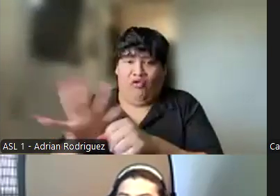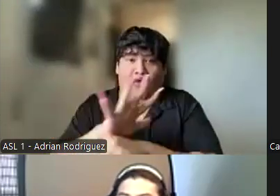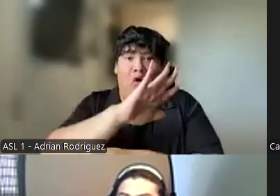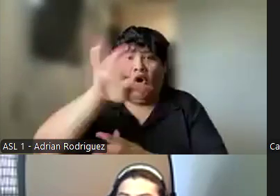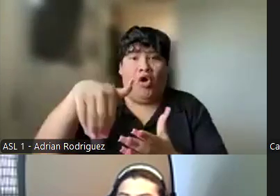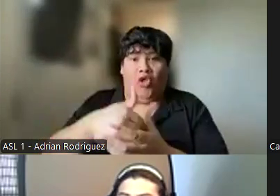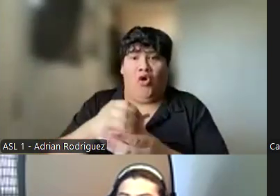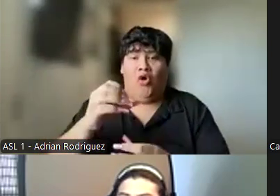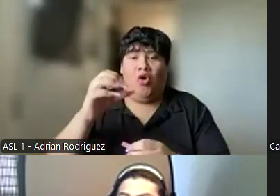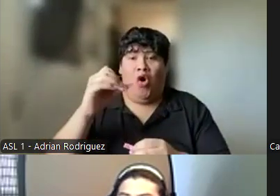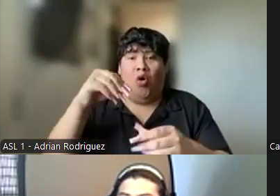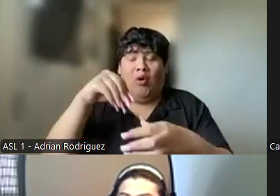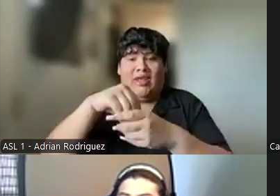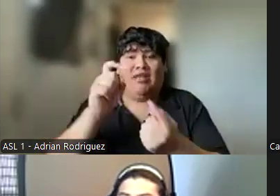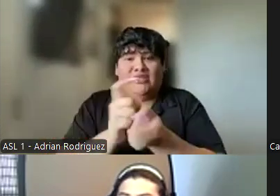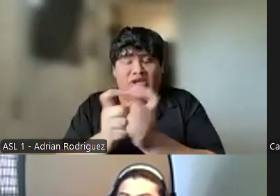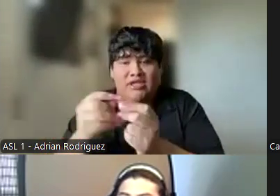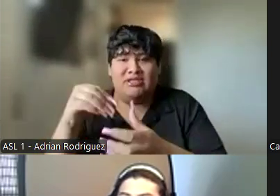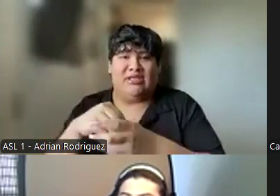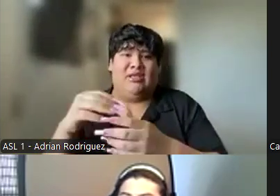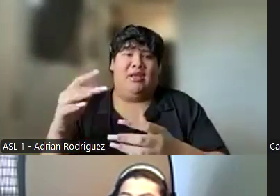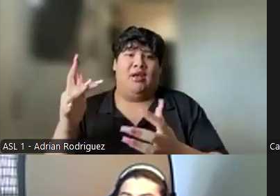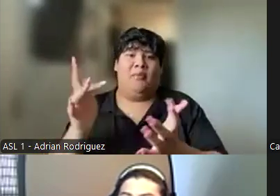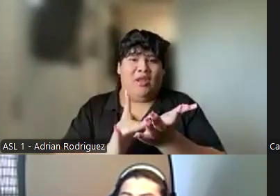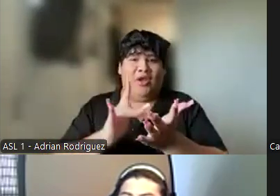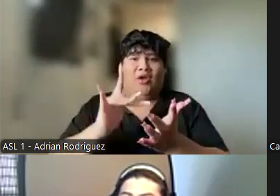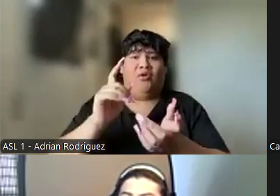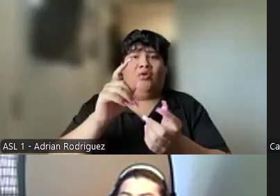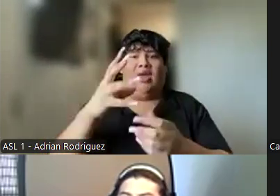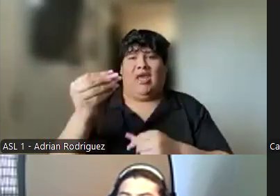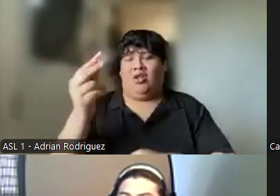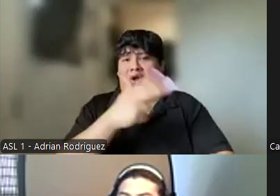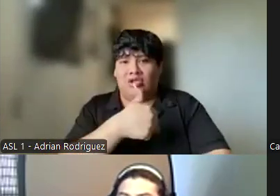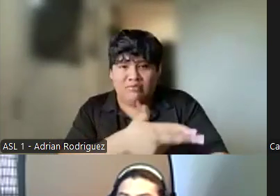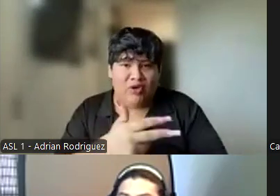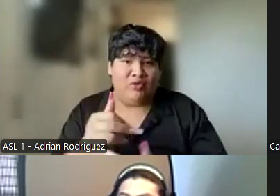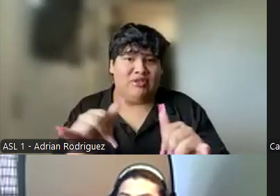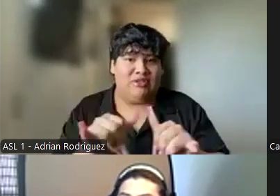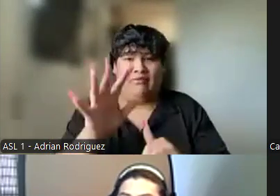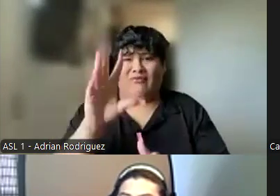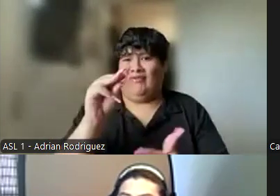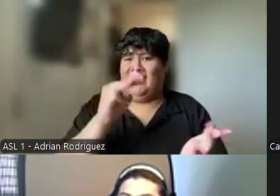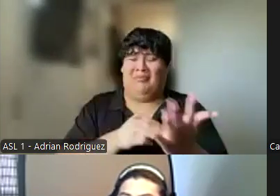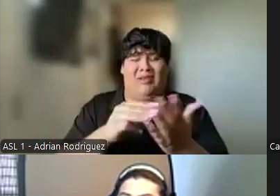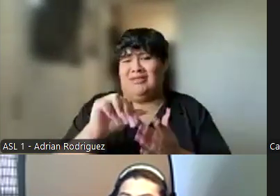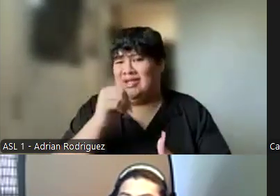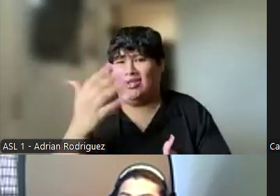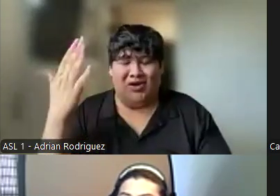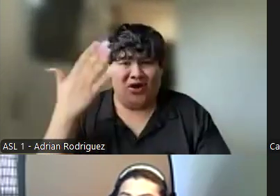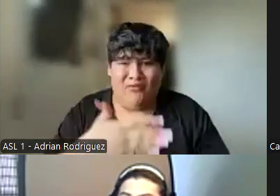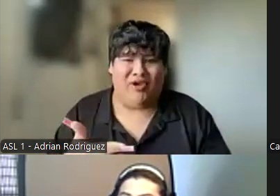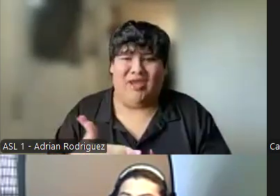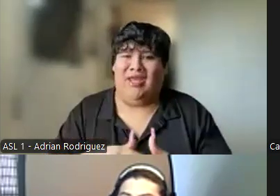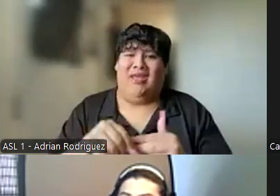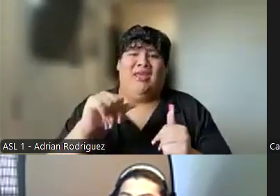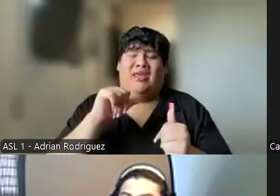in the Medicaid and Medicare system and the hospital funding system. $50 billion isn't going to cover it.